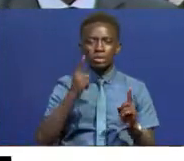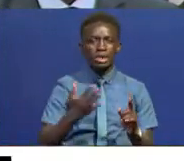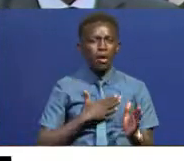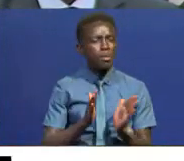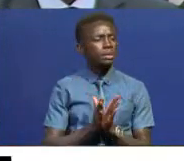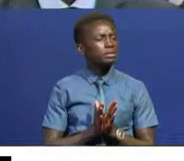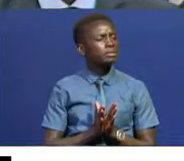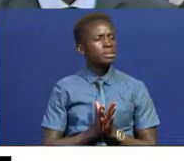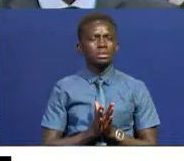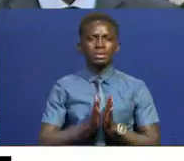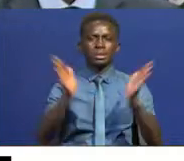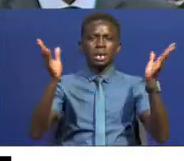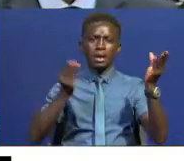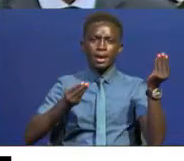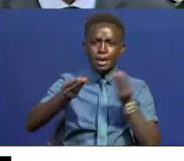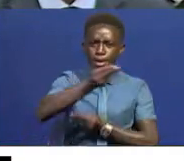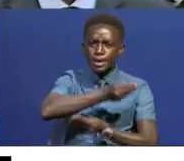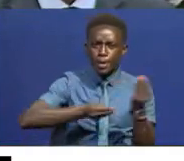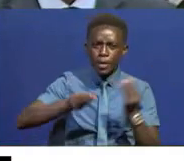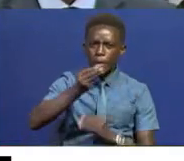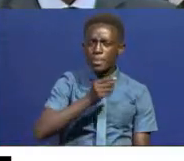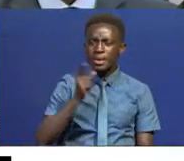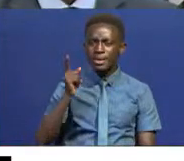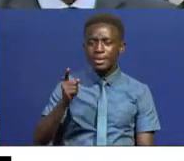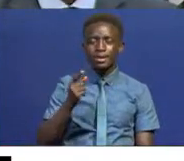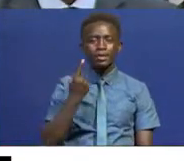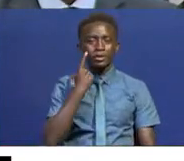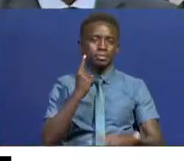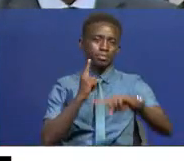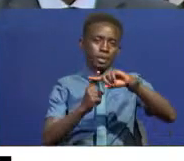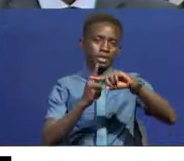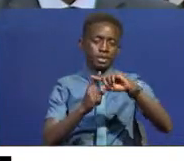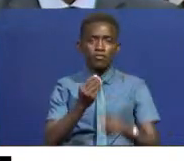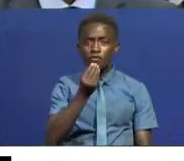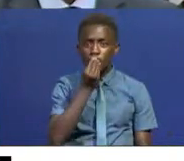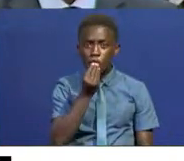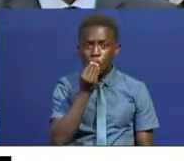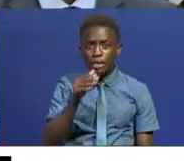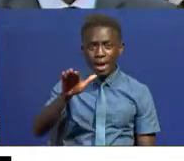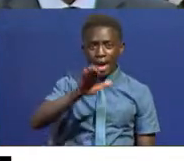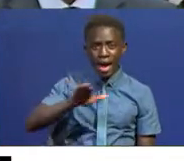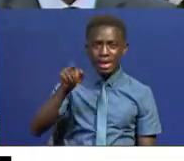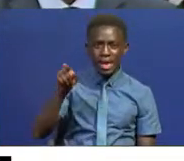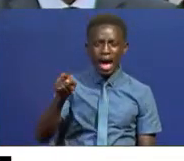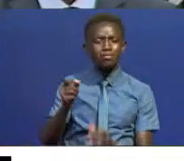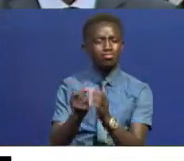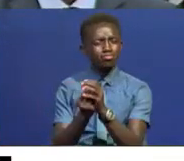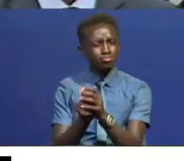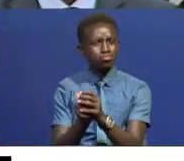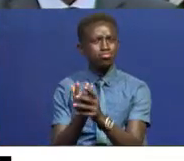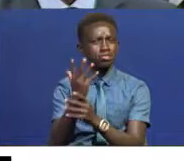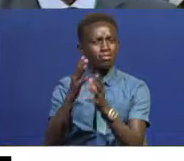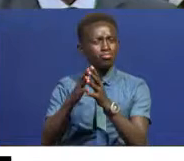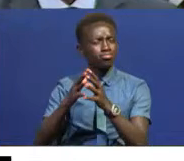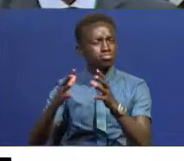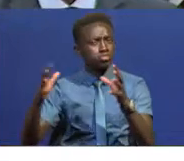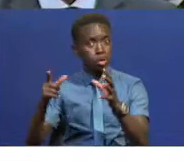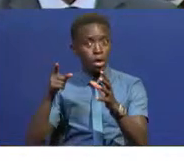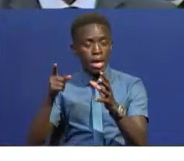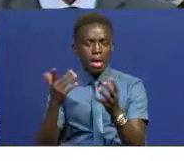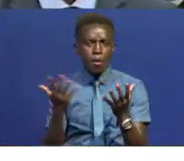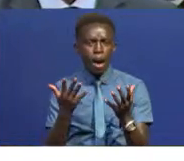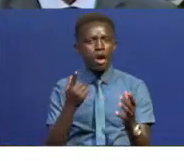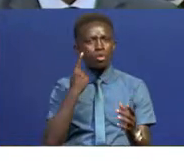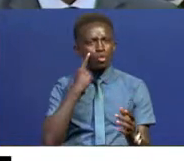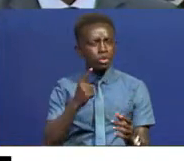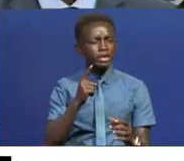outlook is positive. Food production has grown by record margins in successive